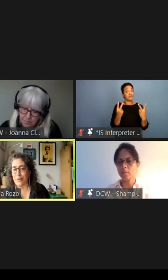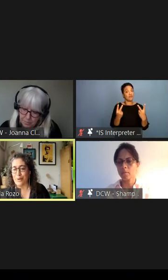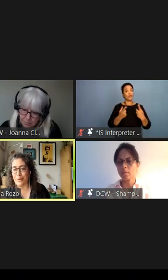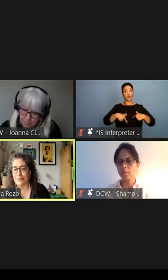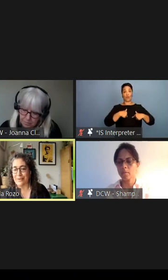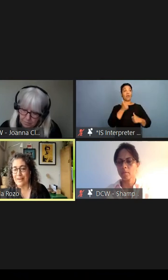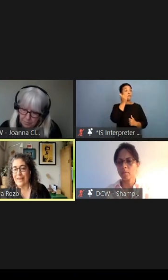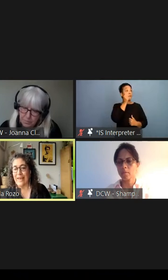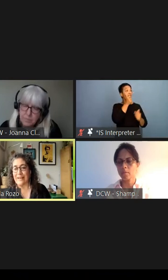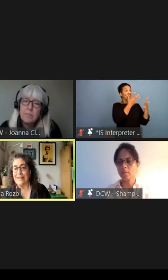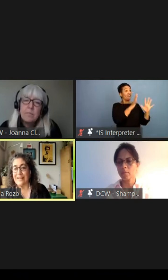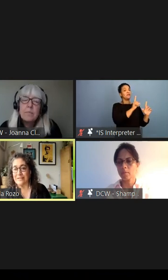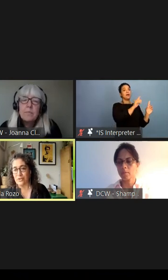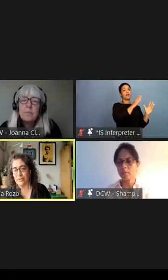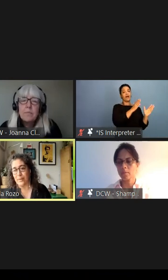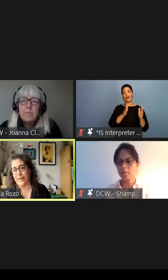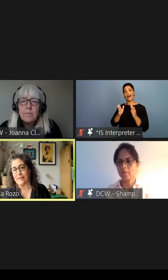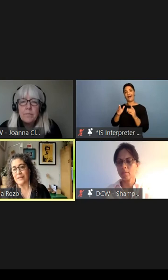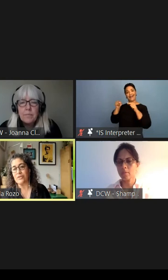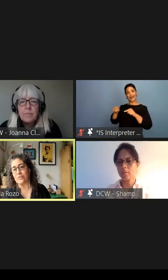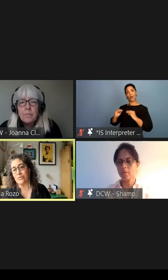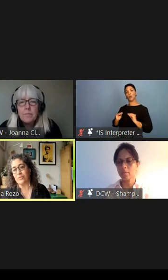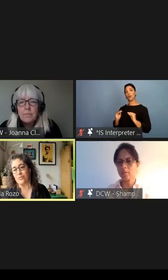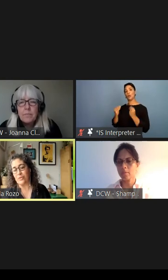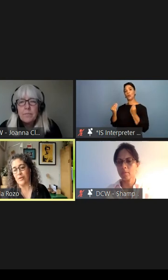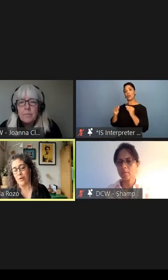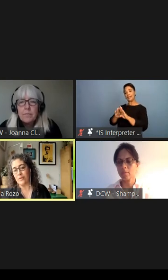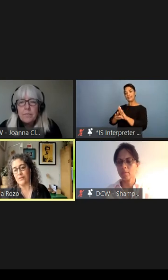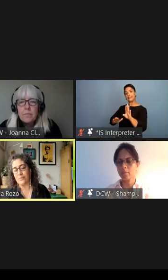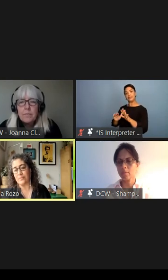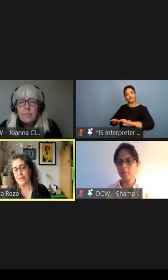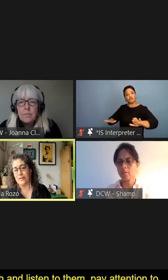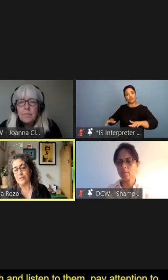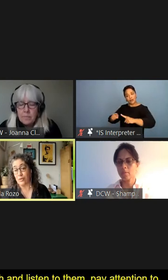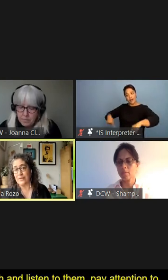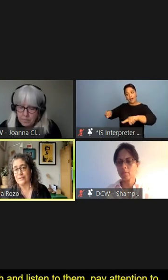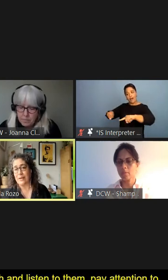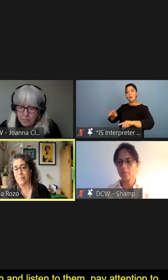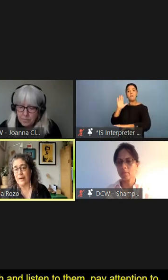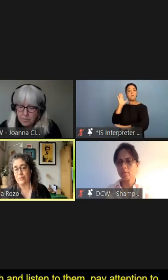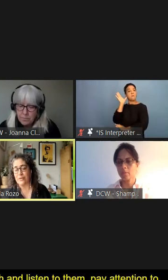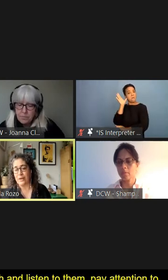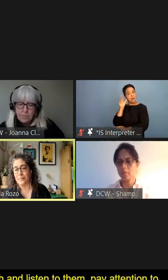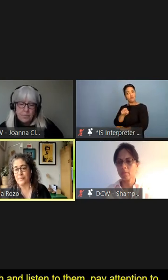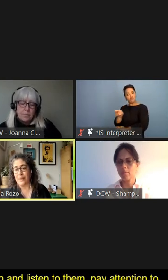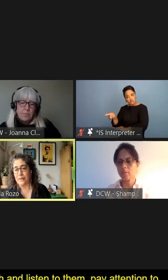conversation with the youth and listen to them, pay attention to their own stories